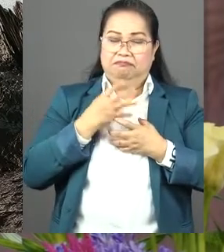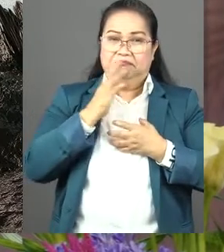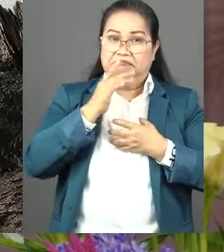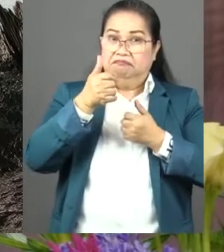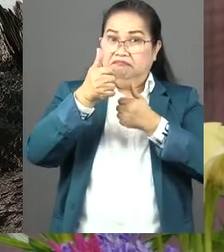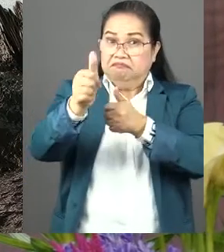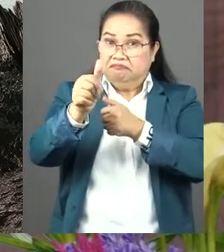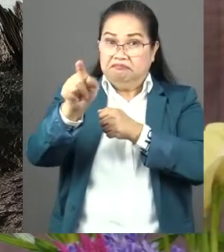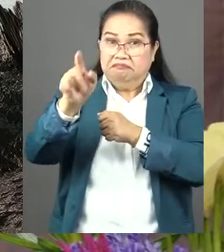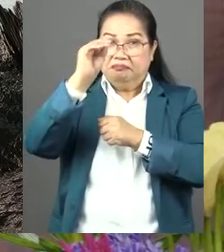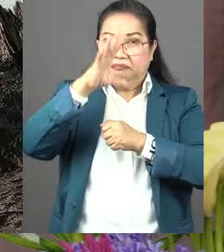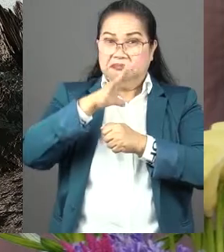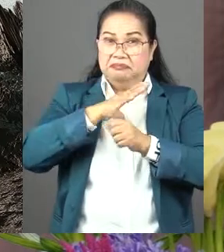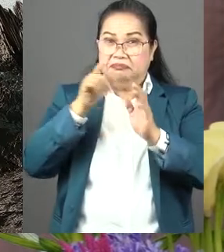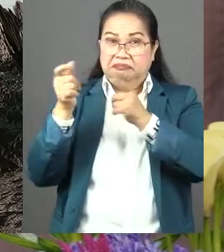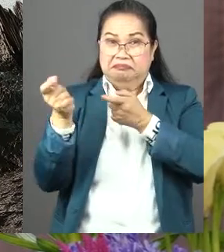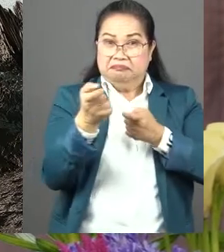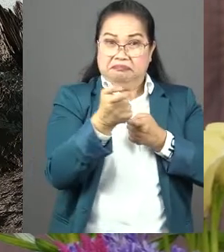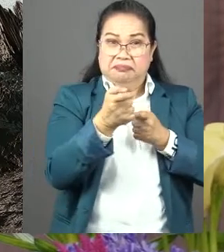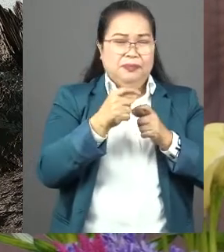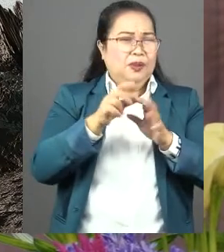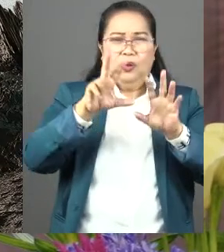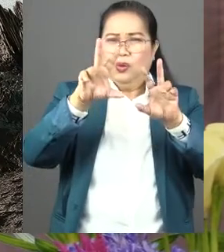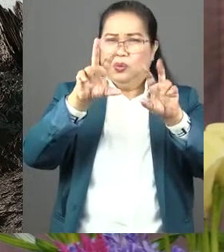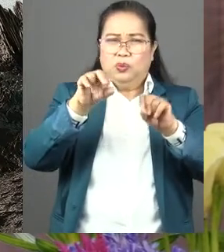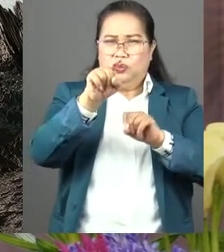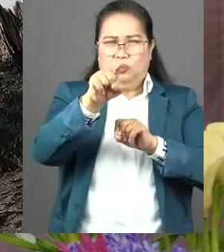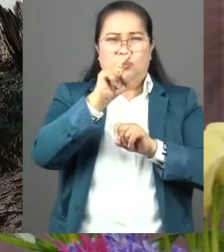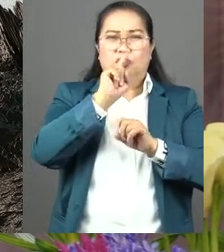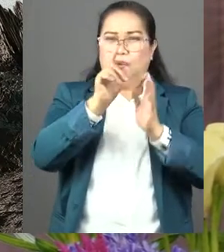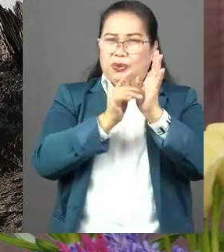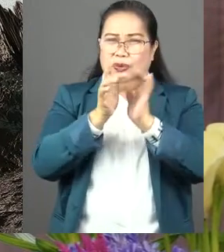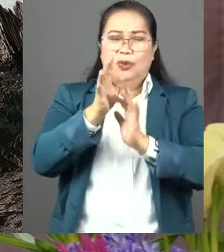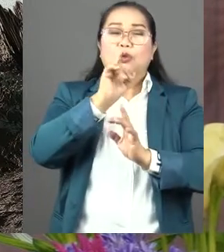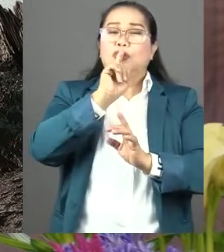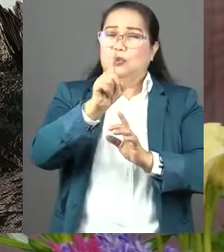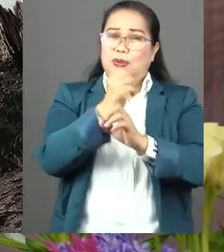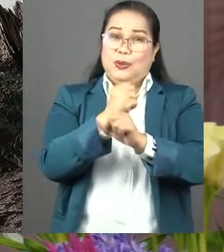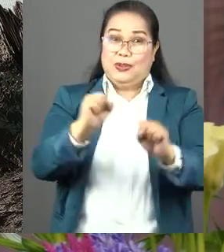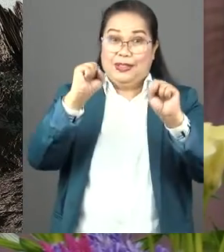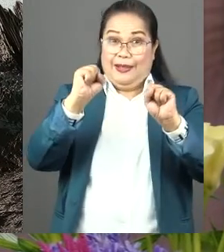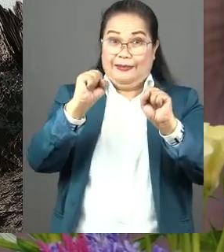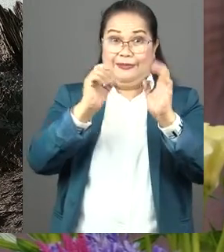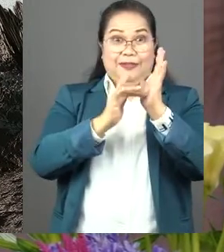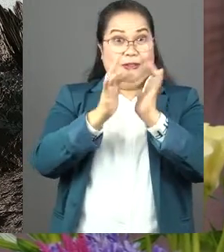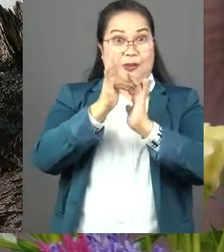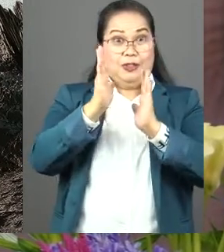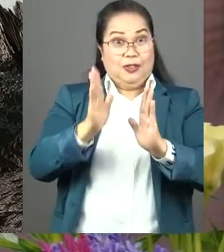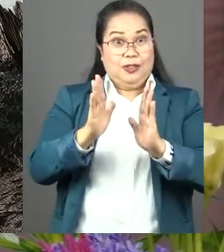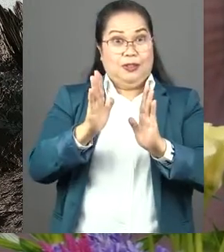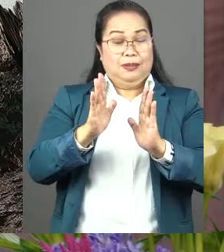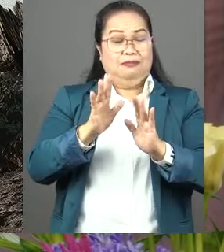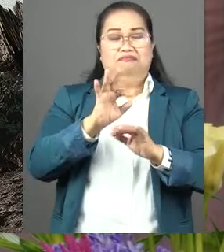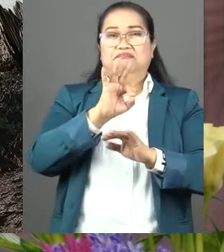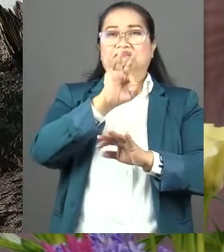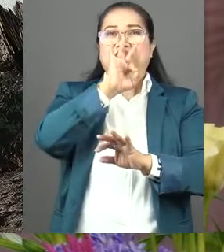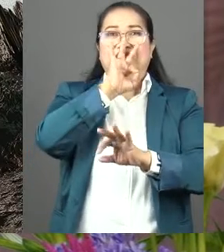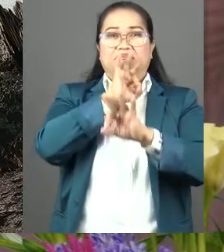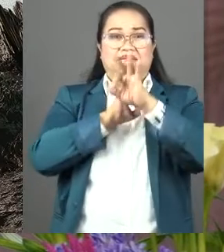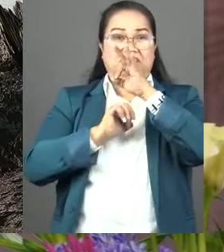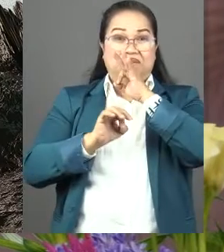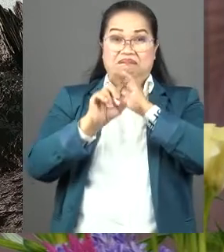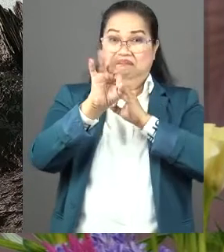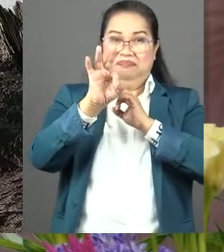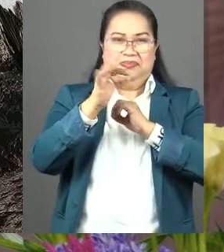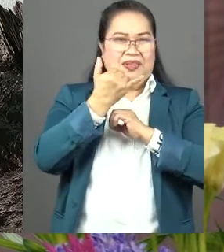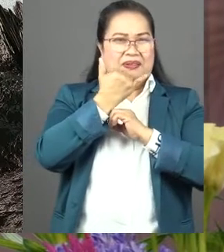Ramos, but because if you're a Christian and if you're genuinely saved, Christianity can be very frustrating if we try to do